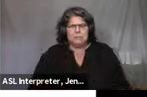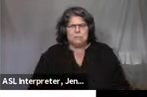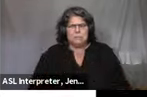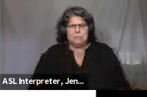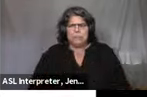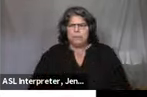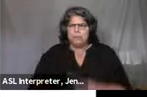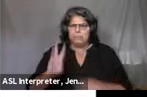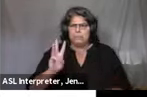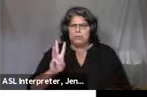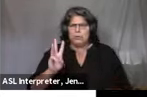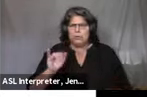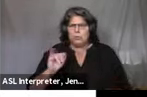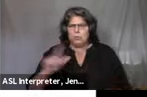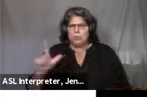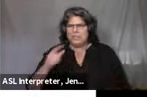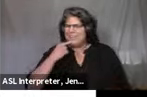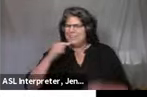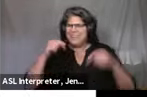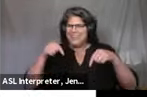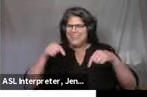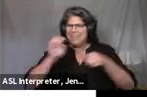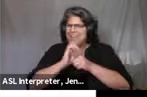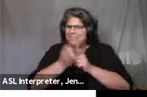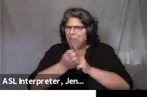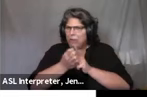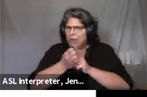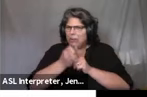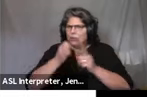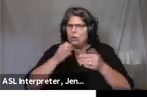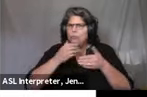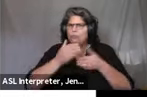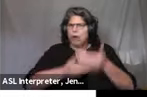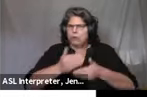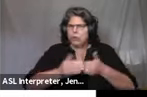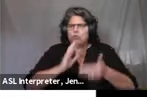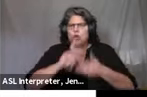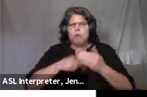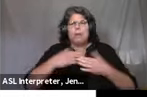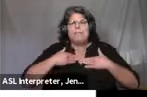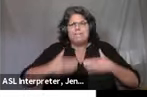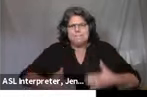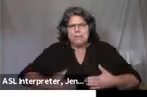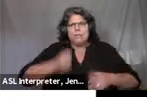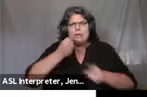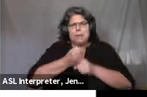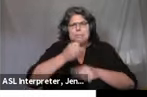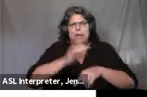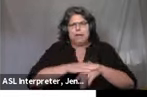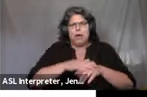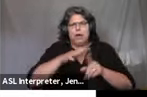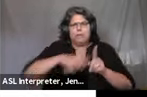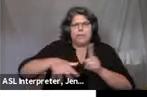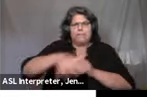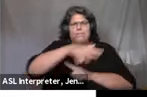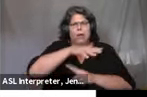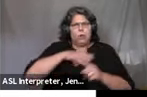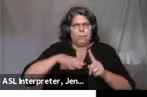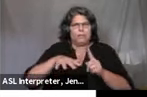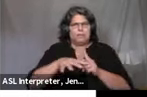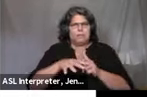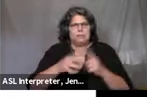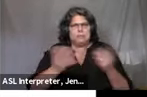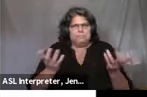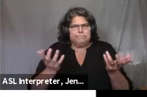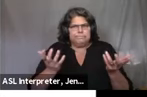Yeah, the focus of the environmental process is to look at physical impacts on the environment. So